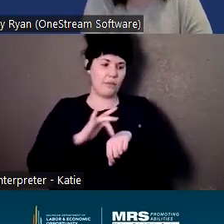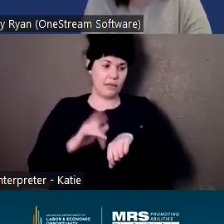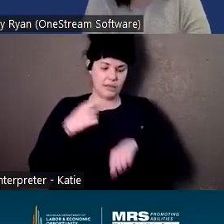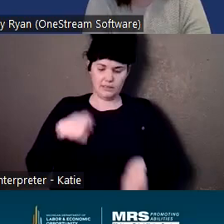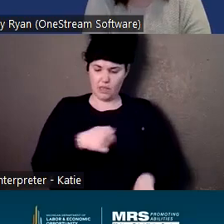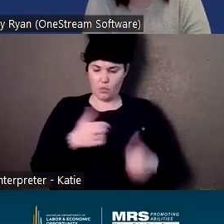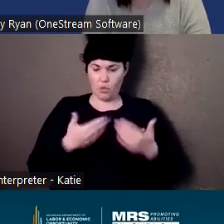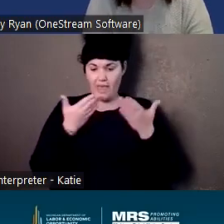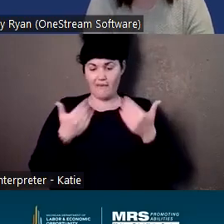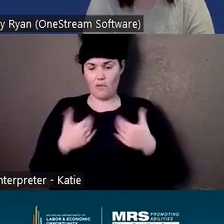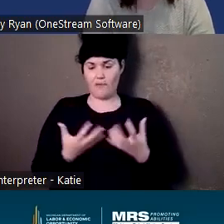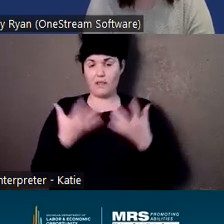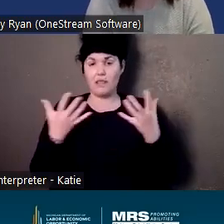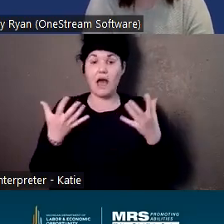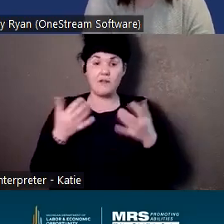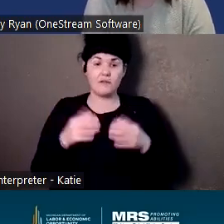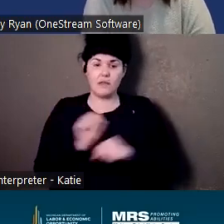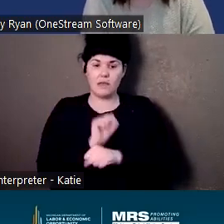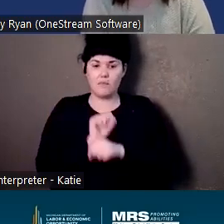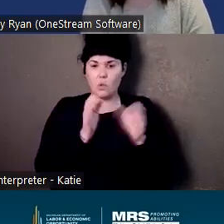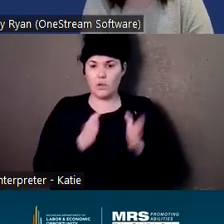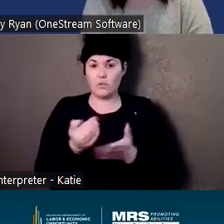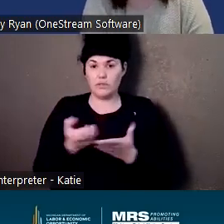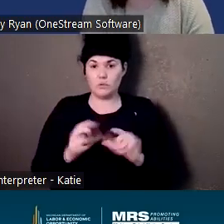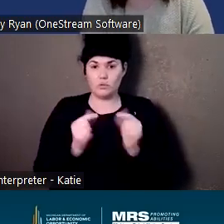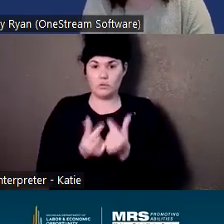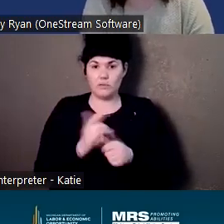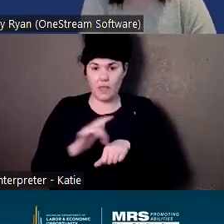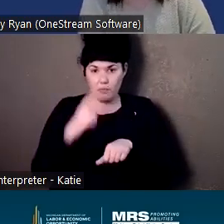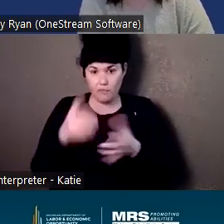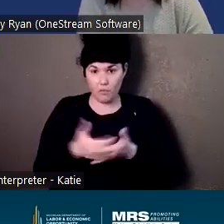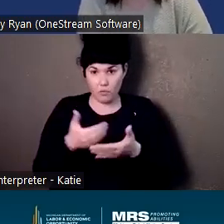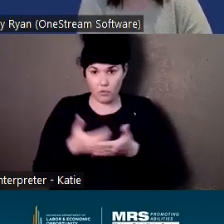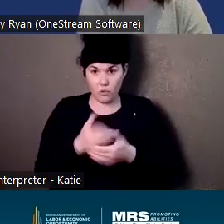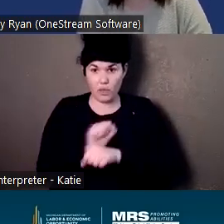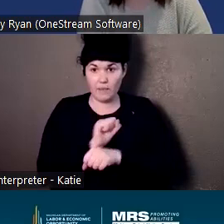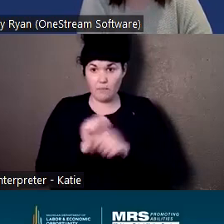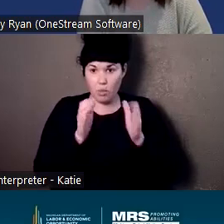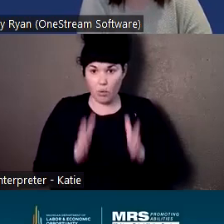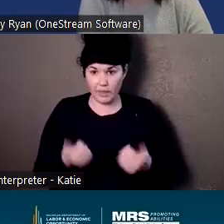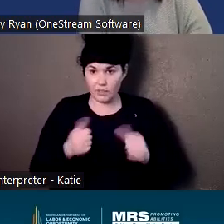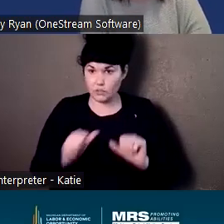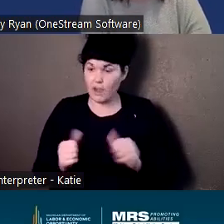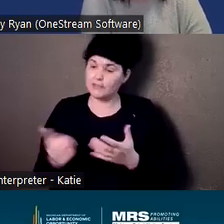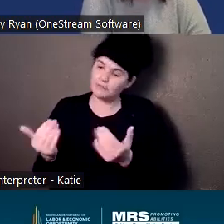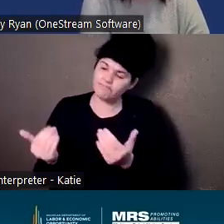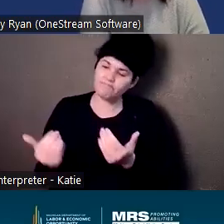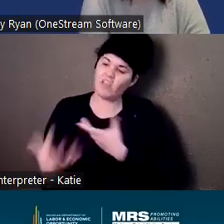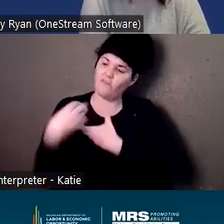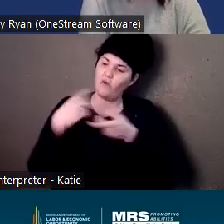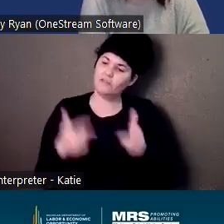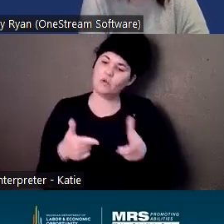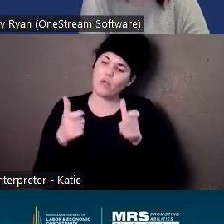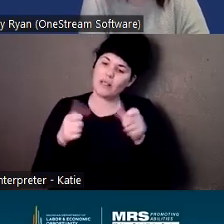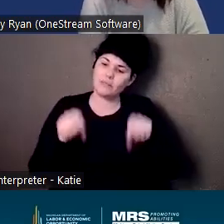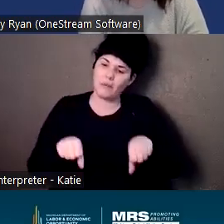have a lot of employee resource groups that are available to new employees, trying to get them involved as quickly as possible, because